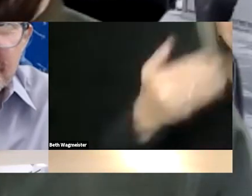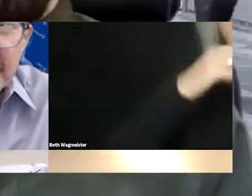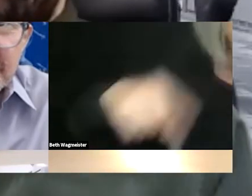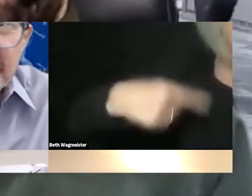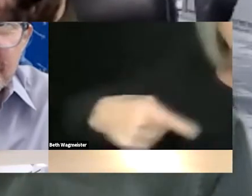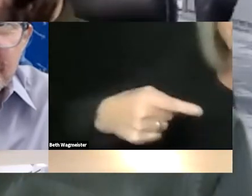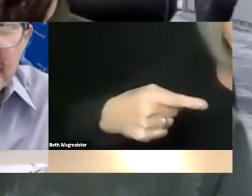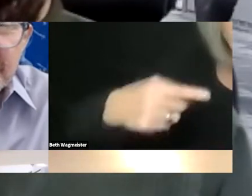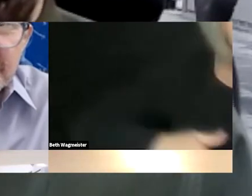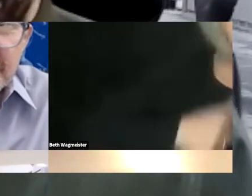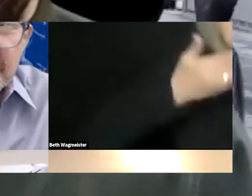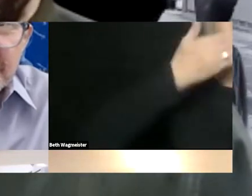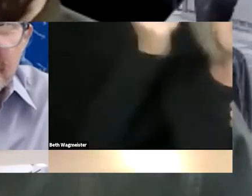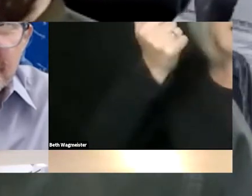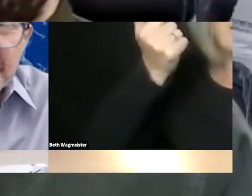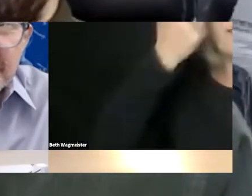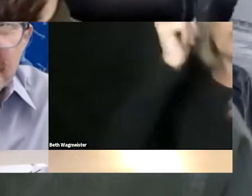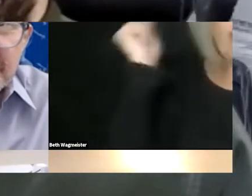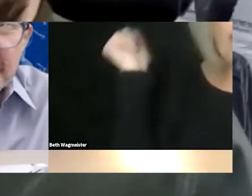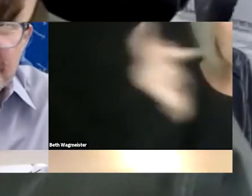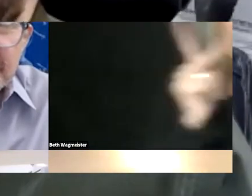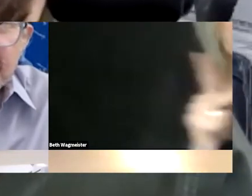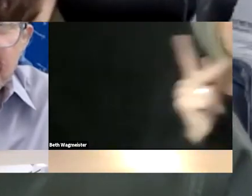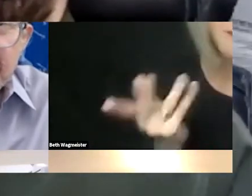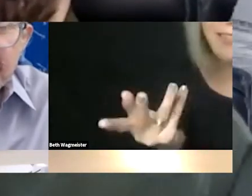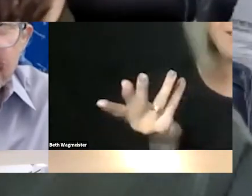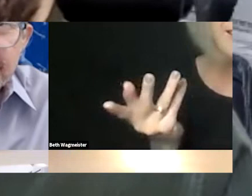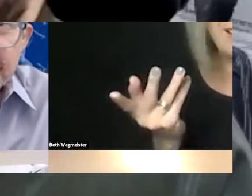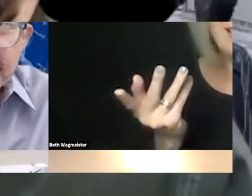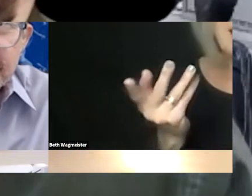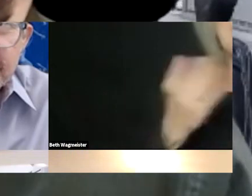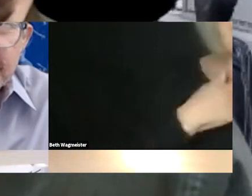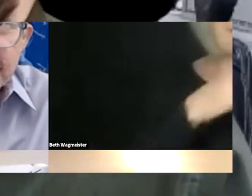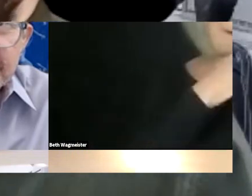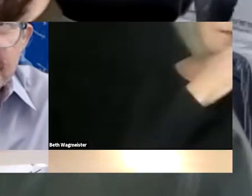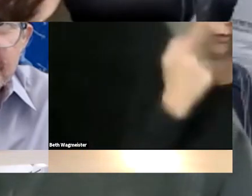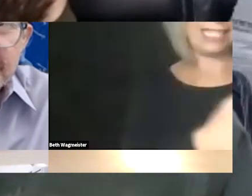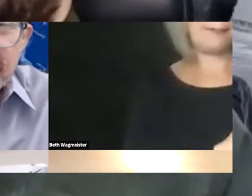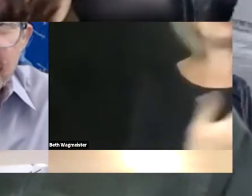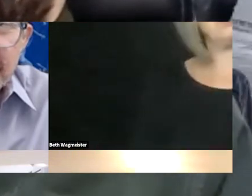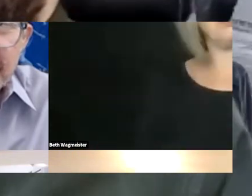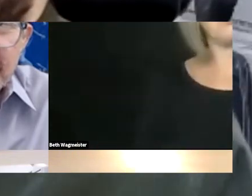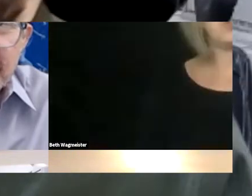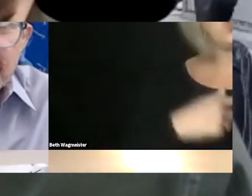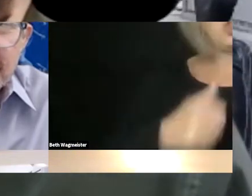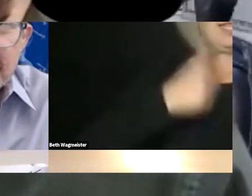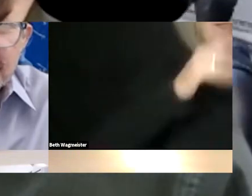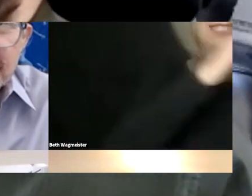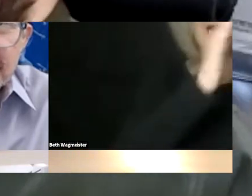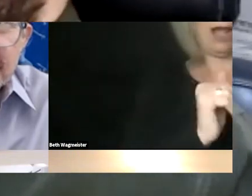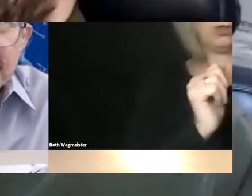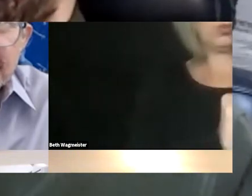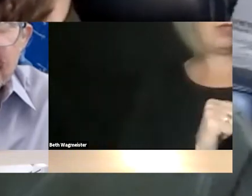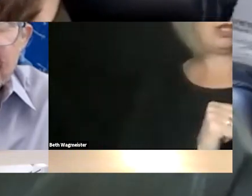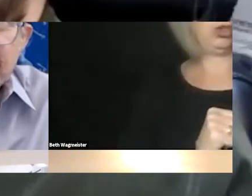Sort of a more hilarious and a little bit out there example is that of my mom. I mean, she lives in a house with